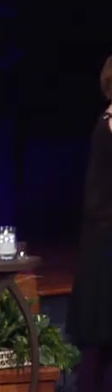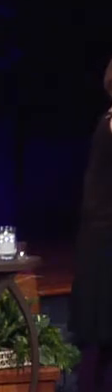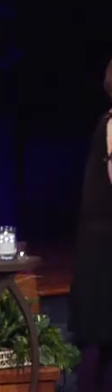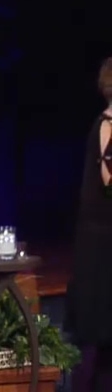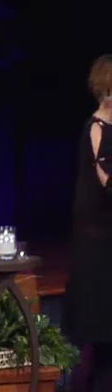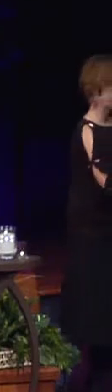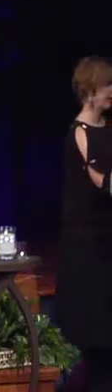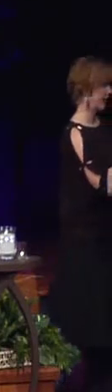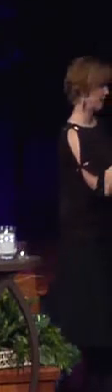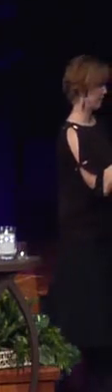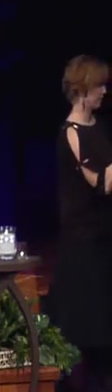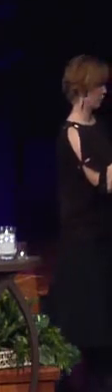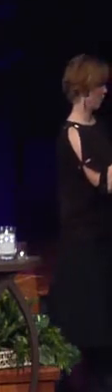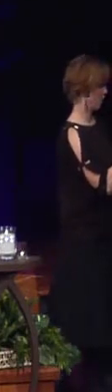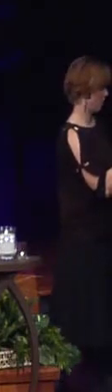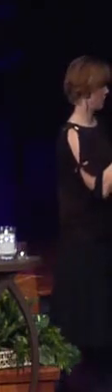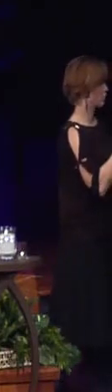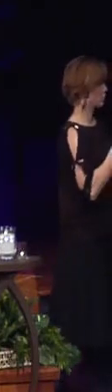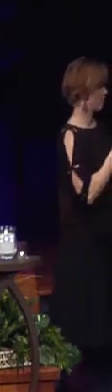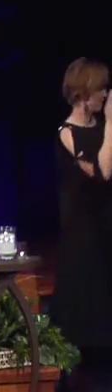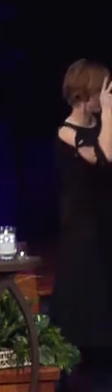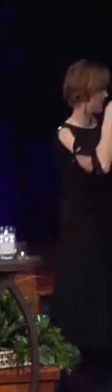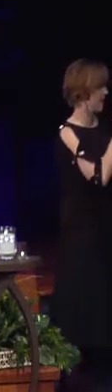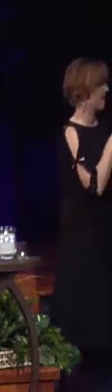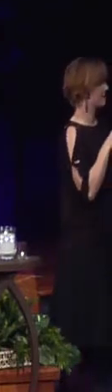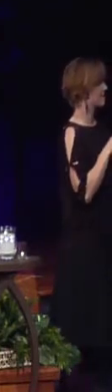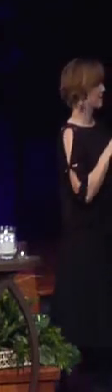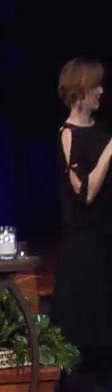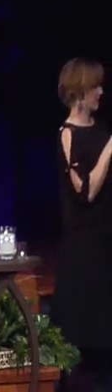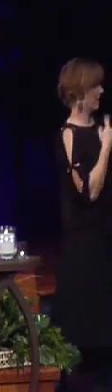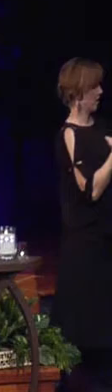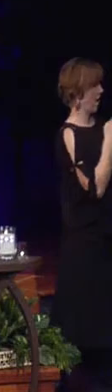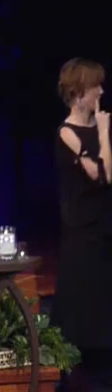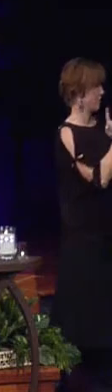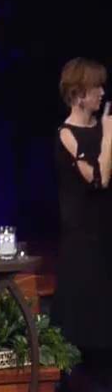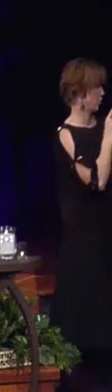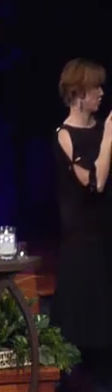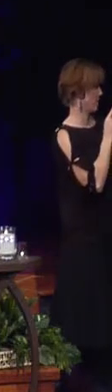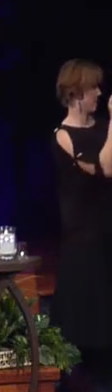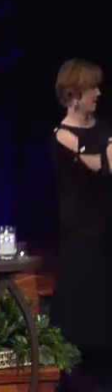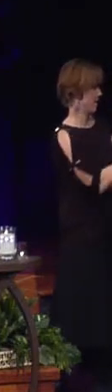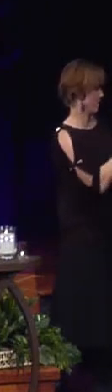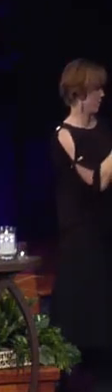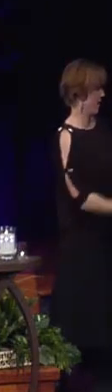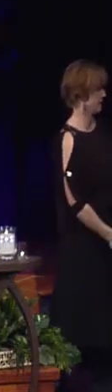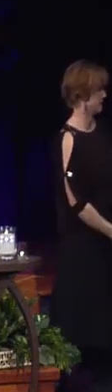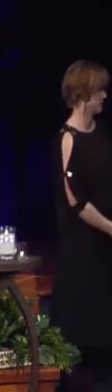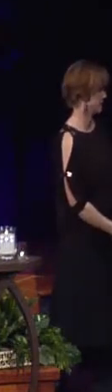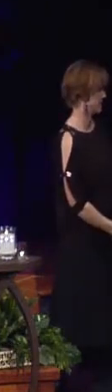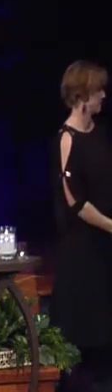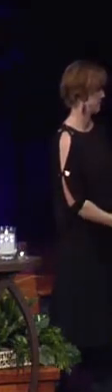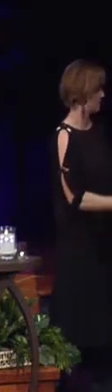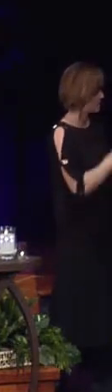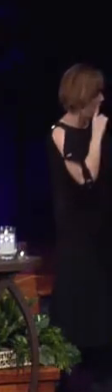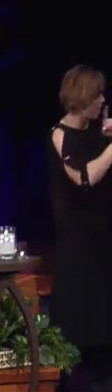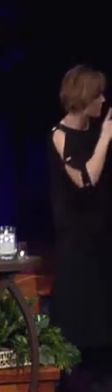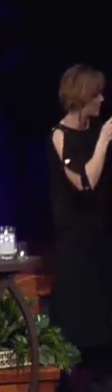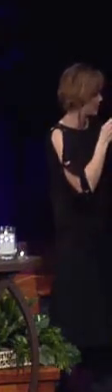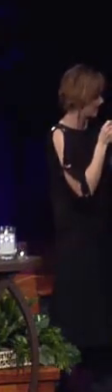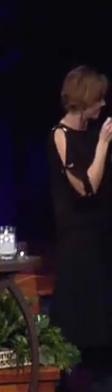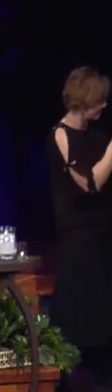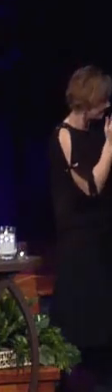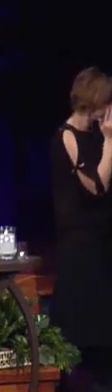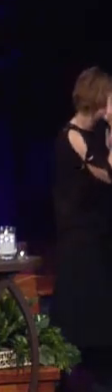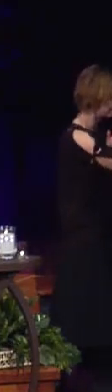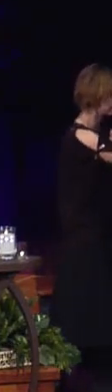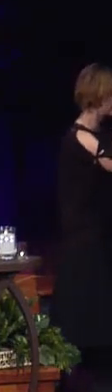philosopher, described philosophy as the unending conversation. The unending conversation. I love